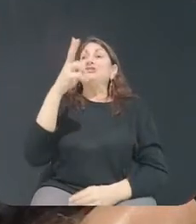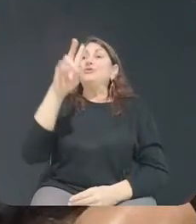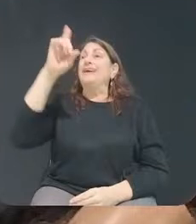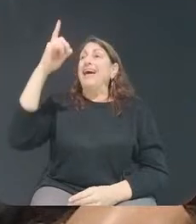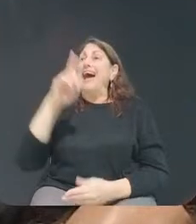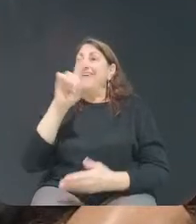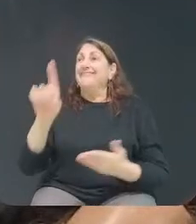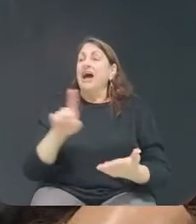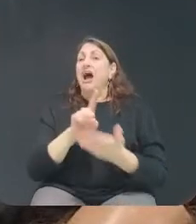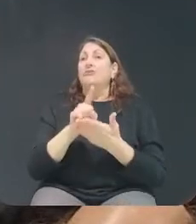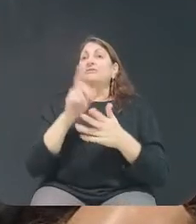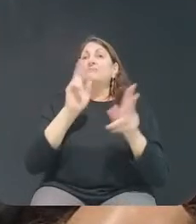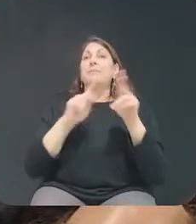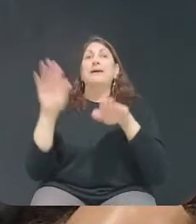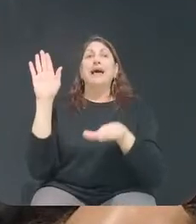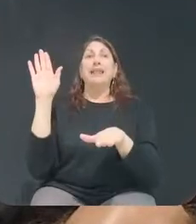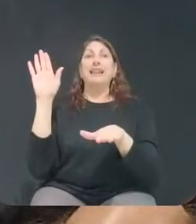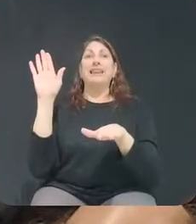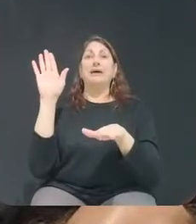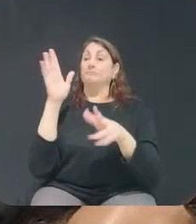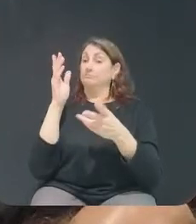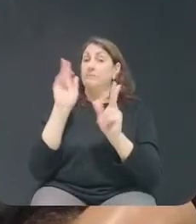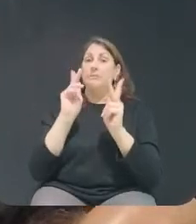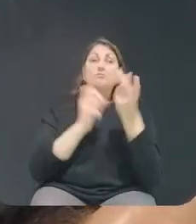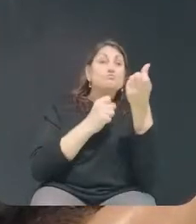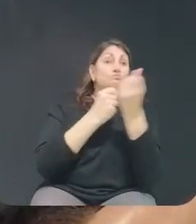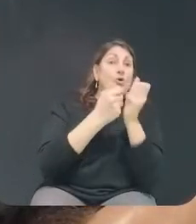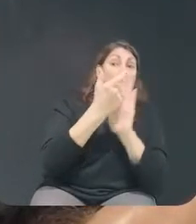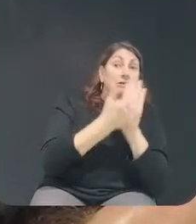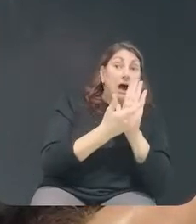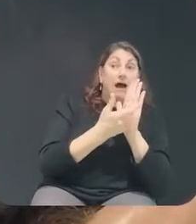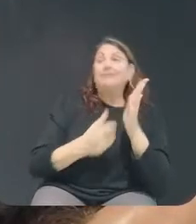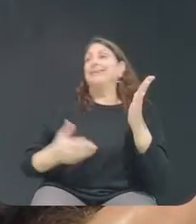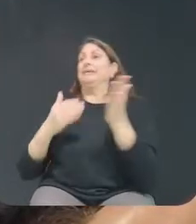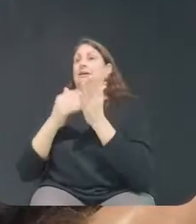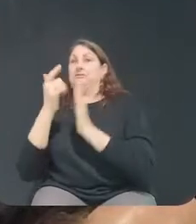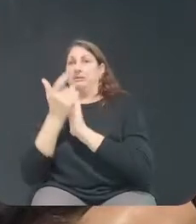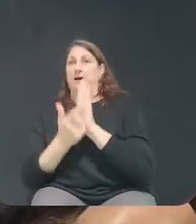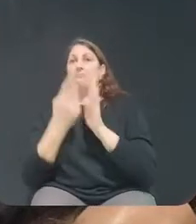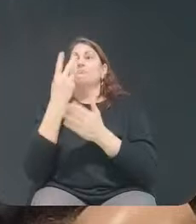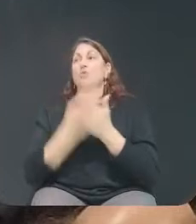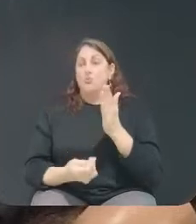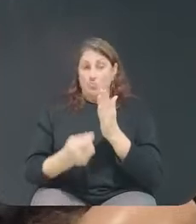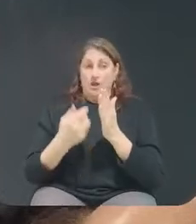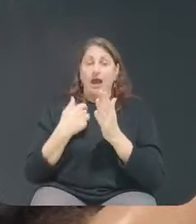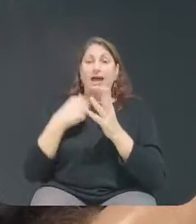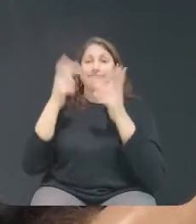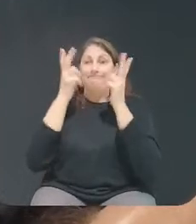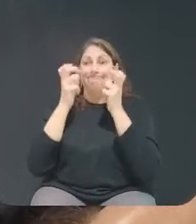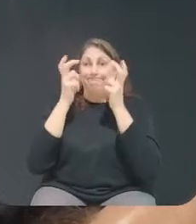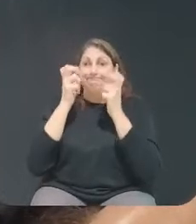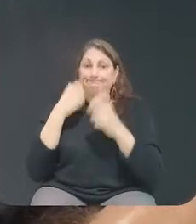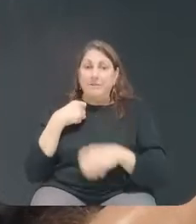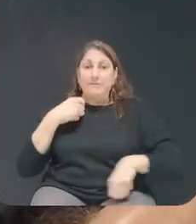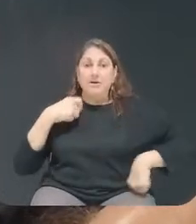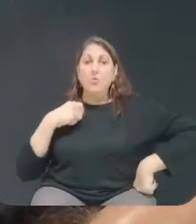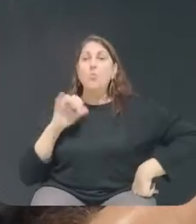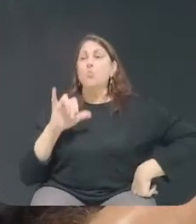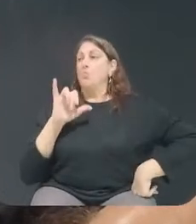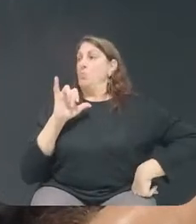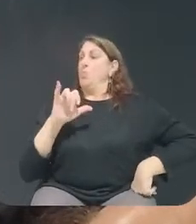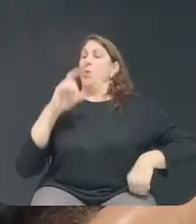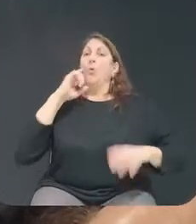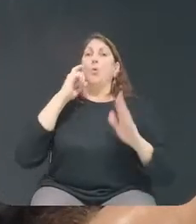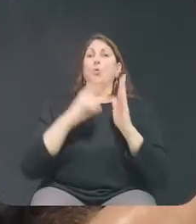testimony from people speaking both in favor of the law and against it. As I listened to the recording, it struck me that several of the